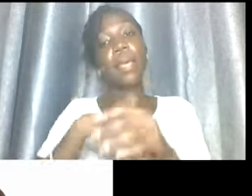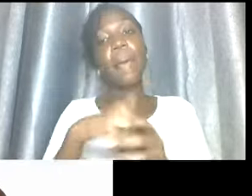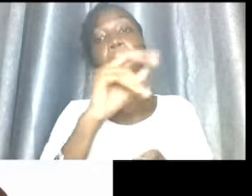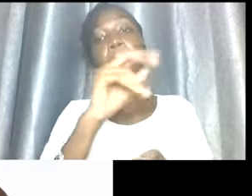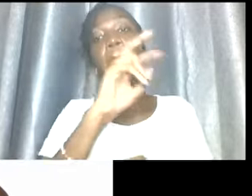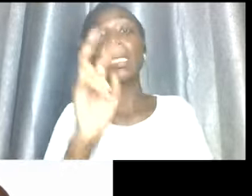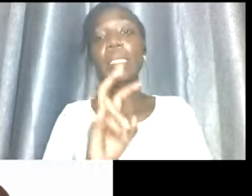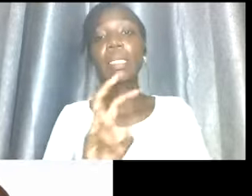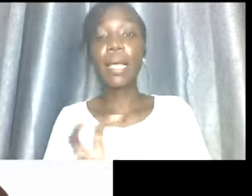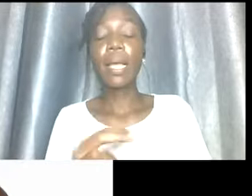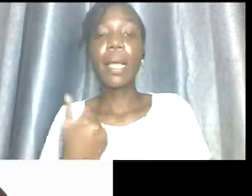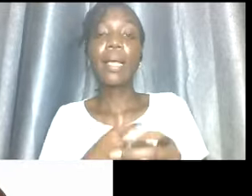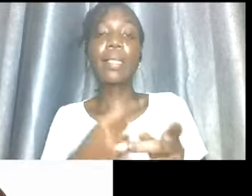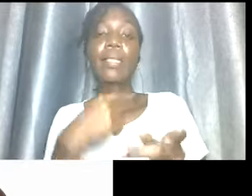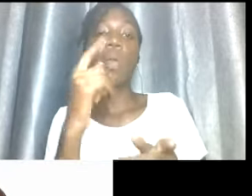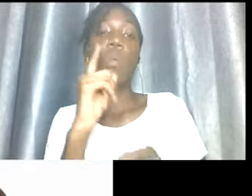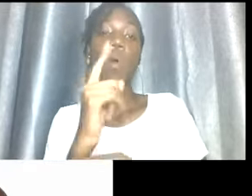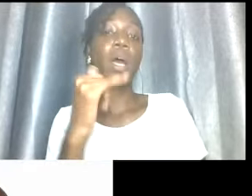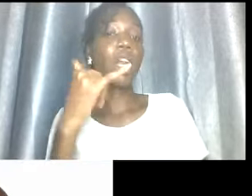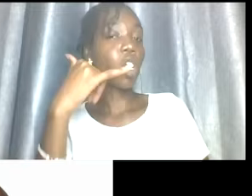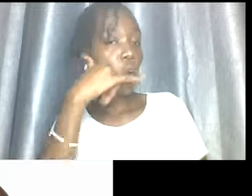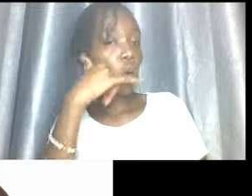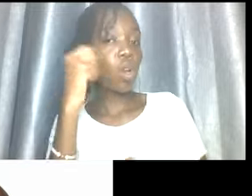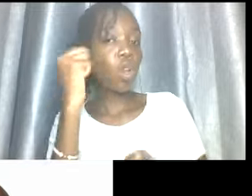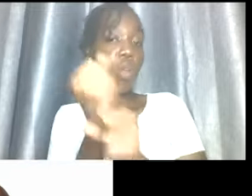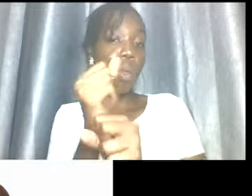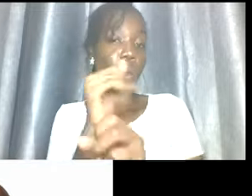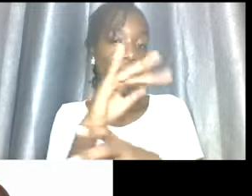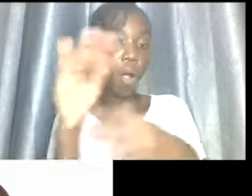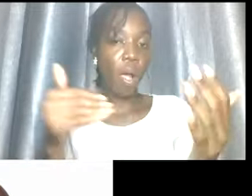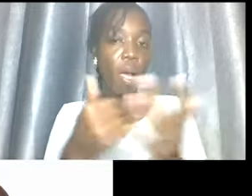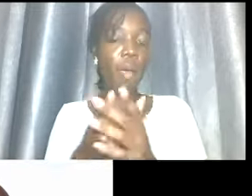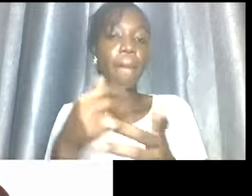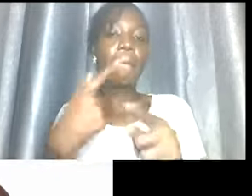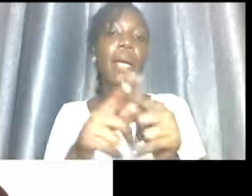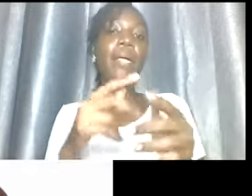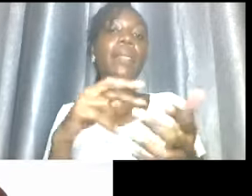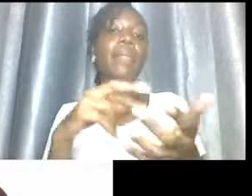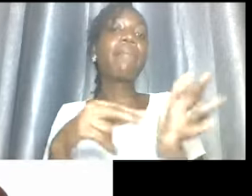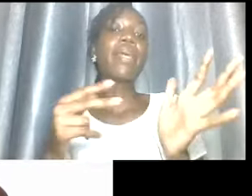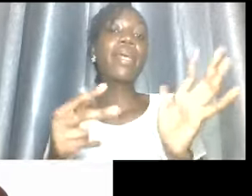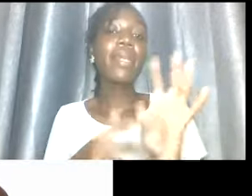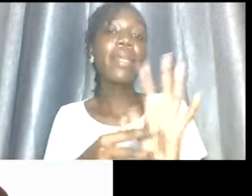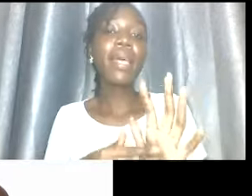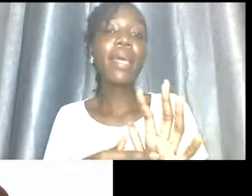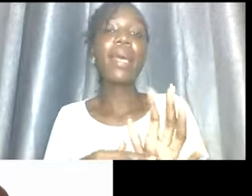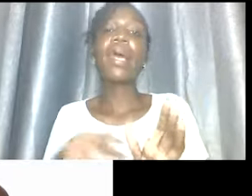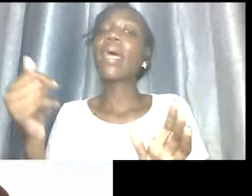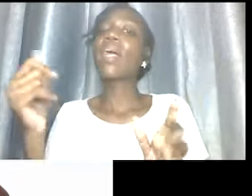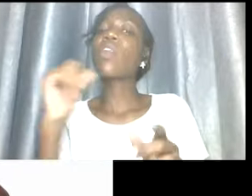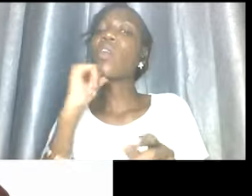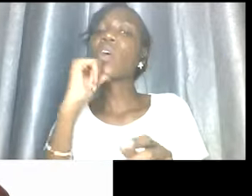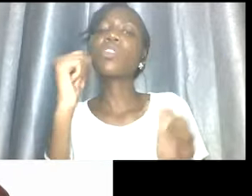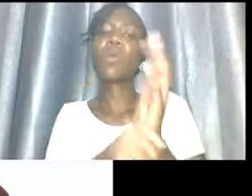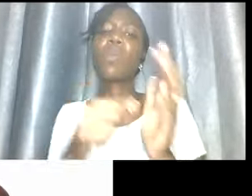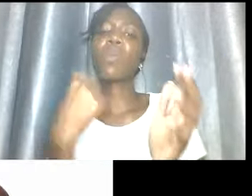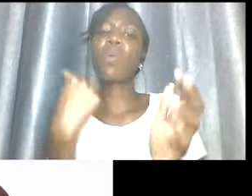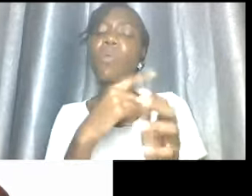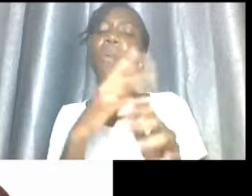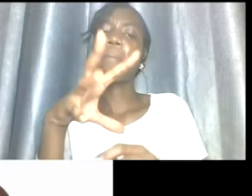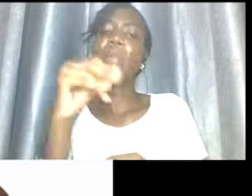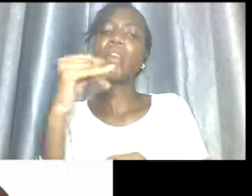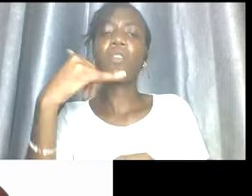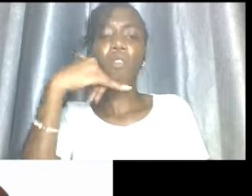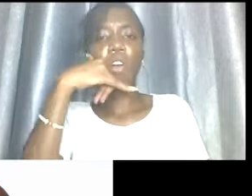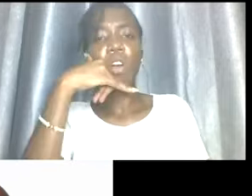saying, one call does it all, which means that no matter who picks up the phone when a customer calls in, no matter